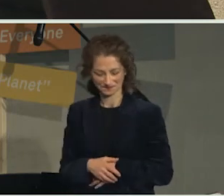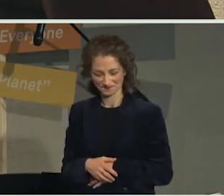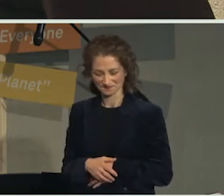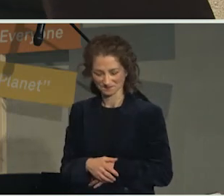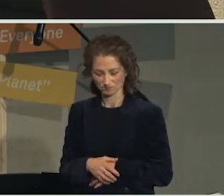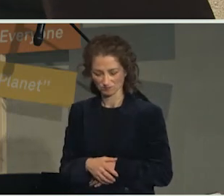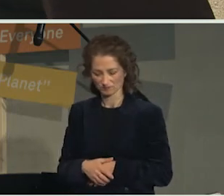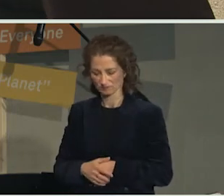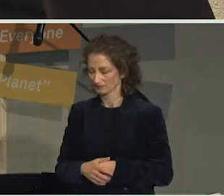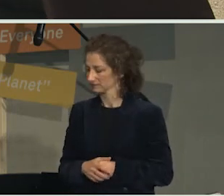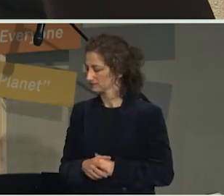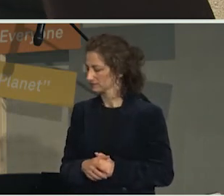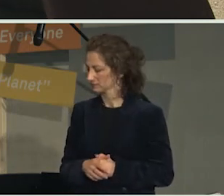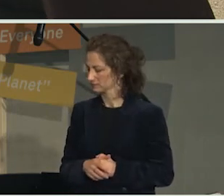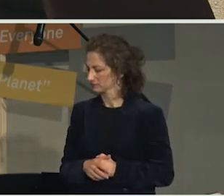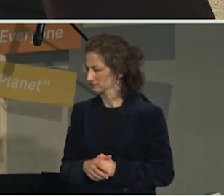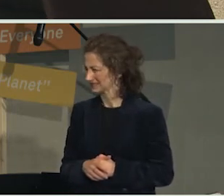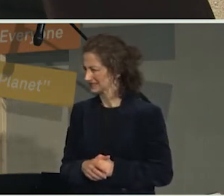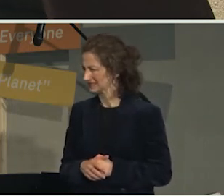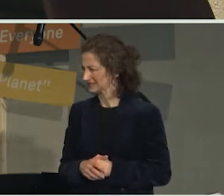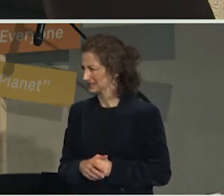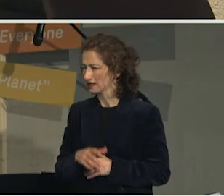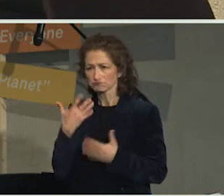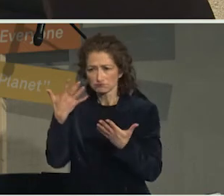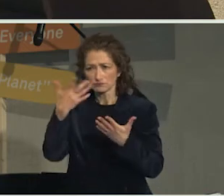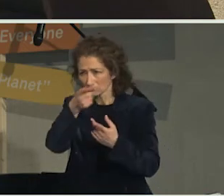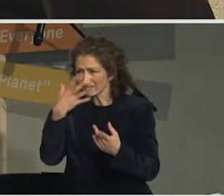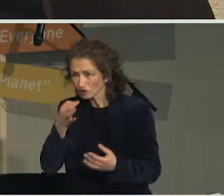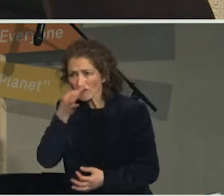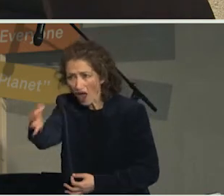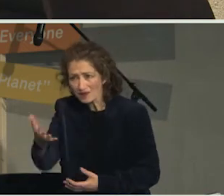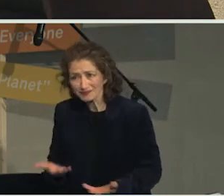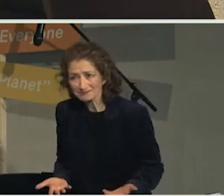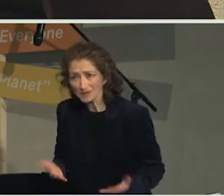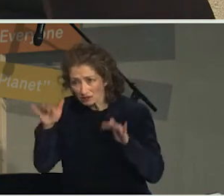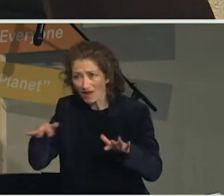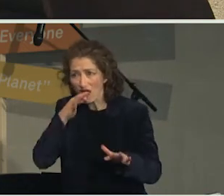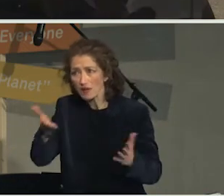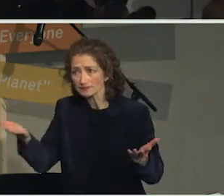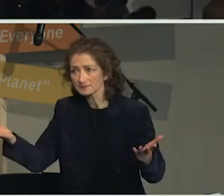You can ask anyone if they want. Does anybody want to ask a question, actually?